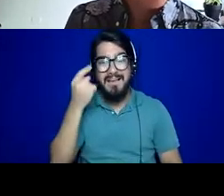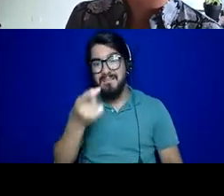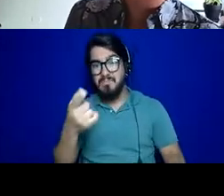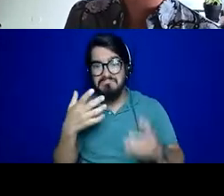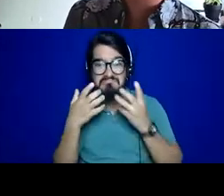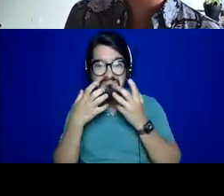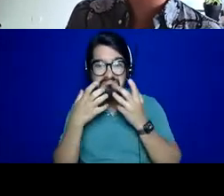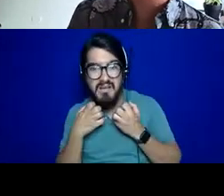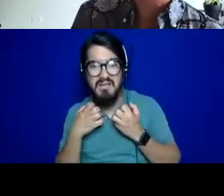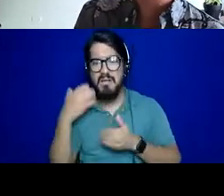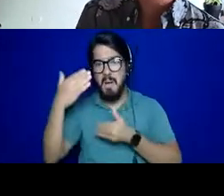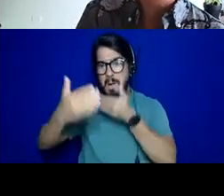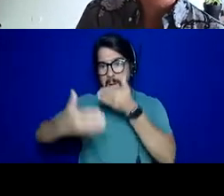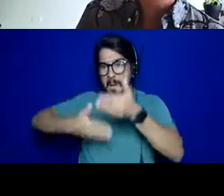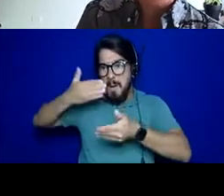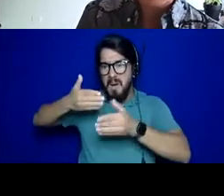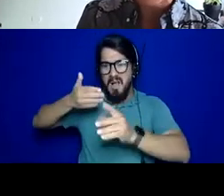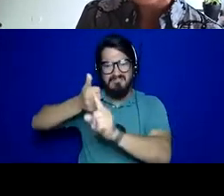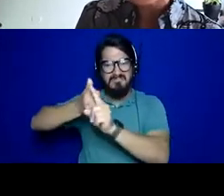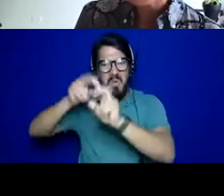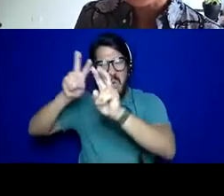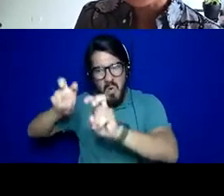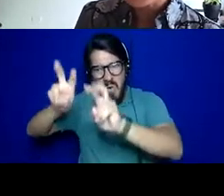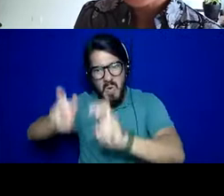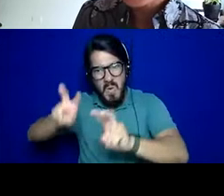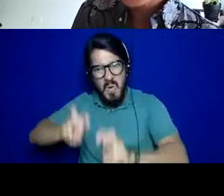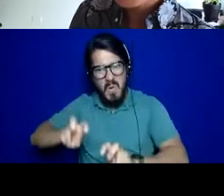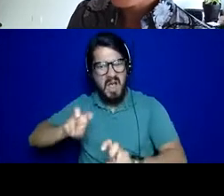to go through a process like this to figure out if it matters to you.